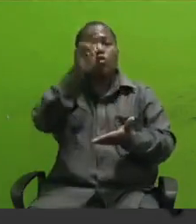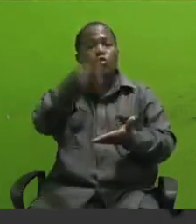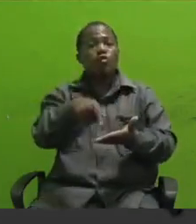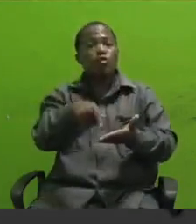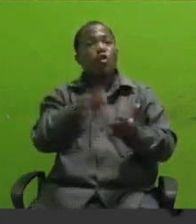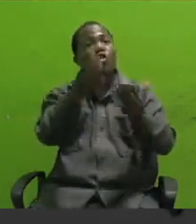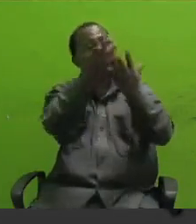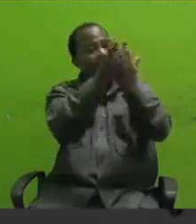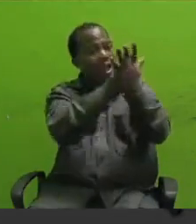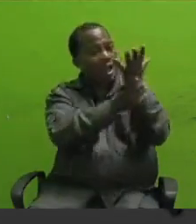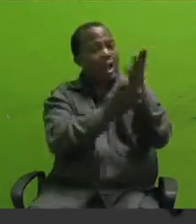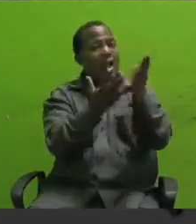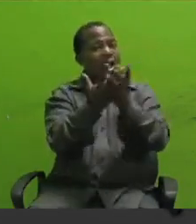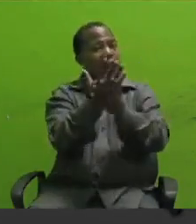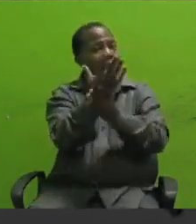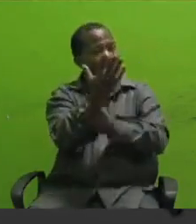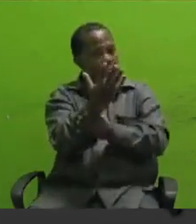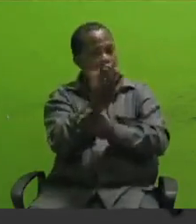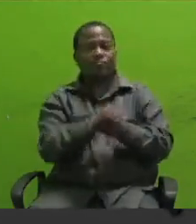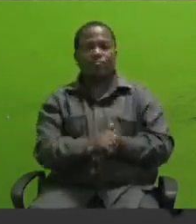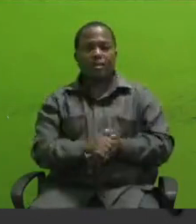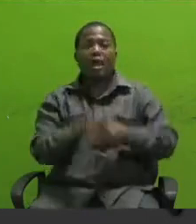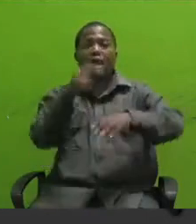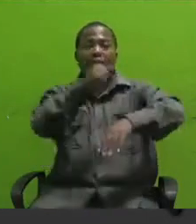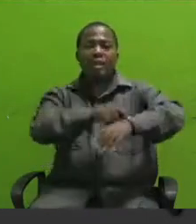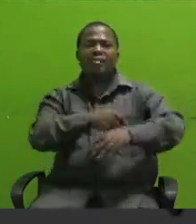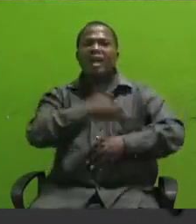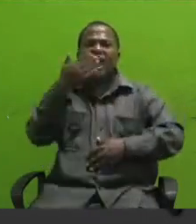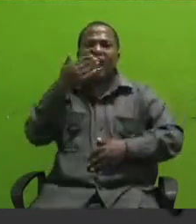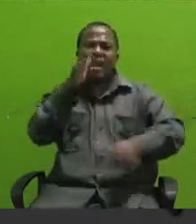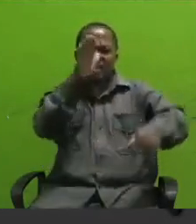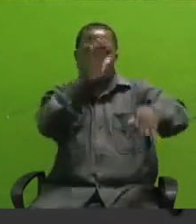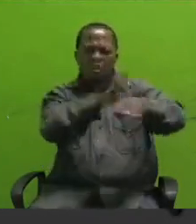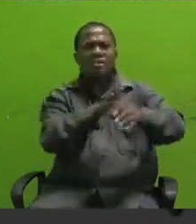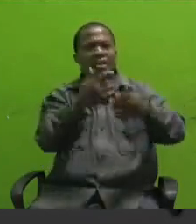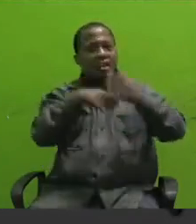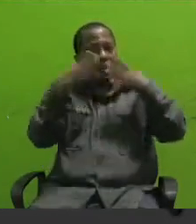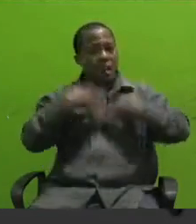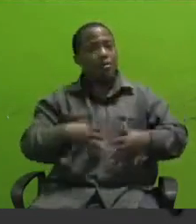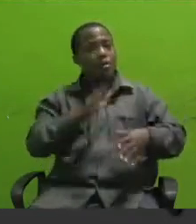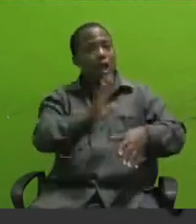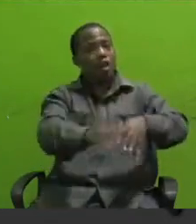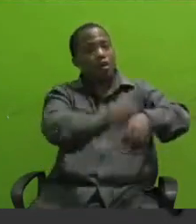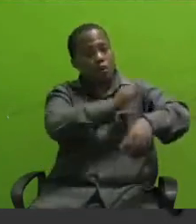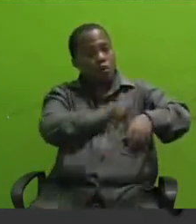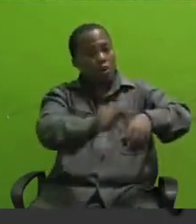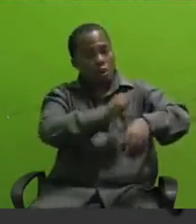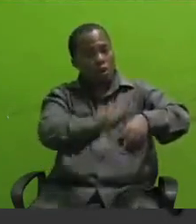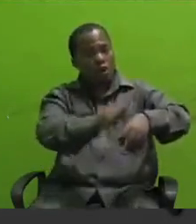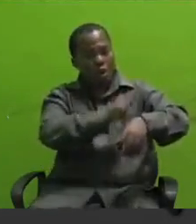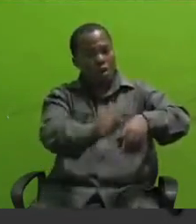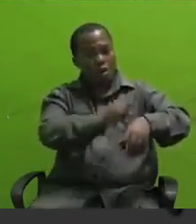wear gloves. In case of any contact to your body, wash with